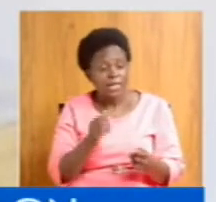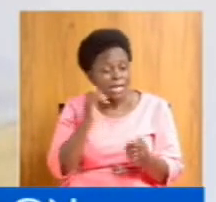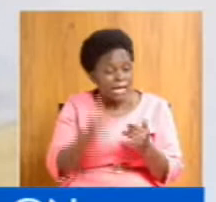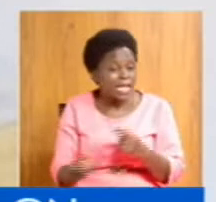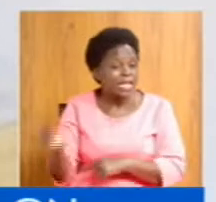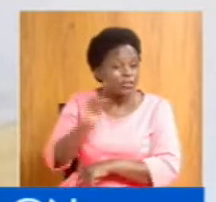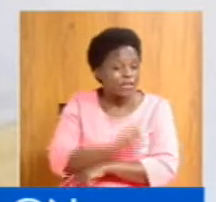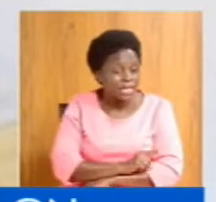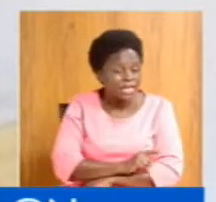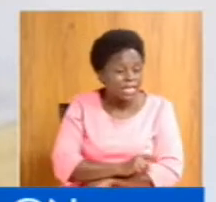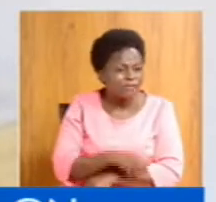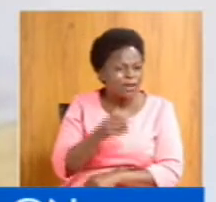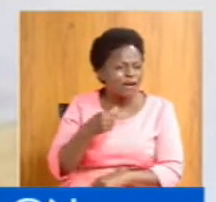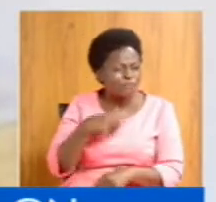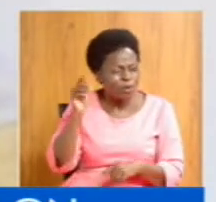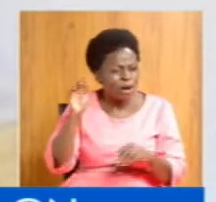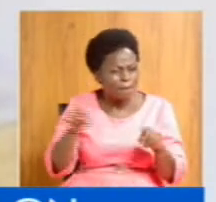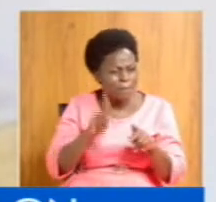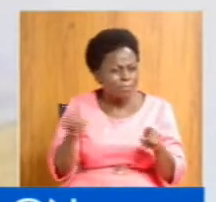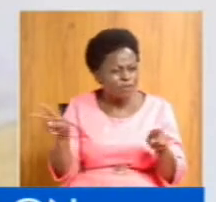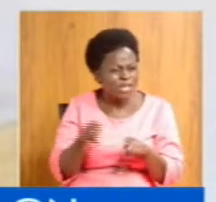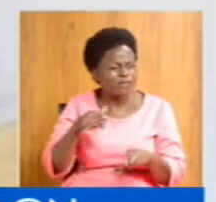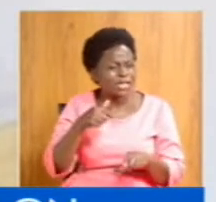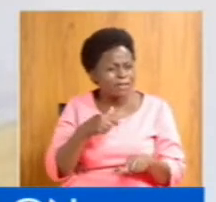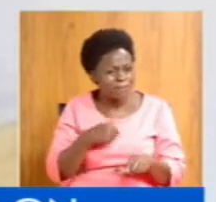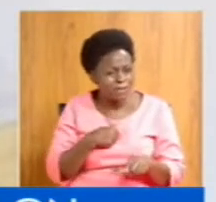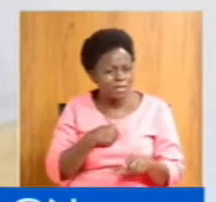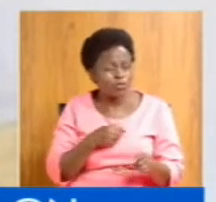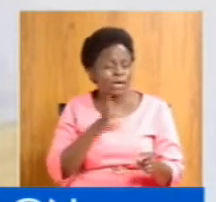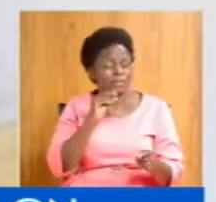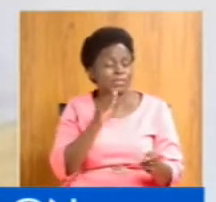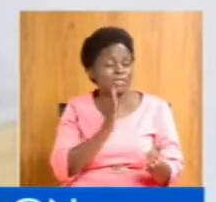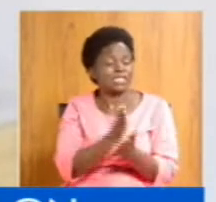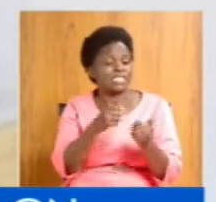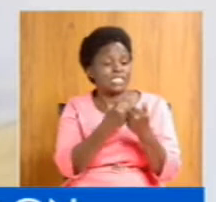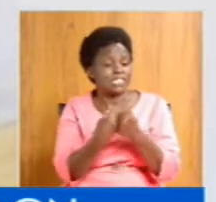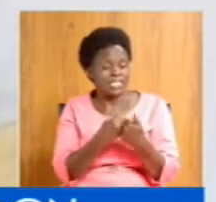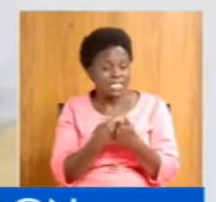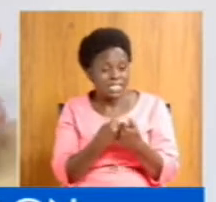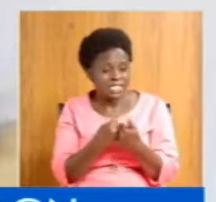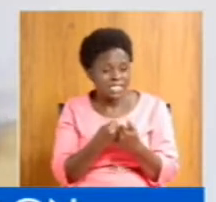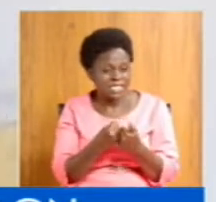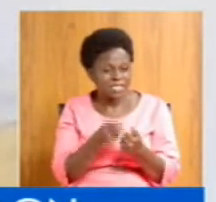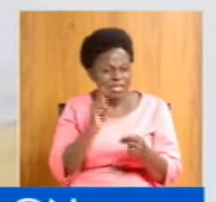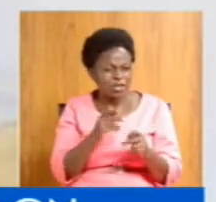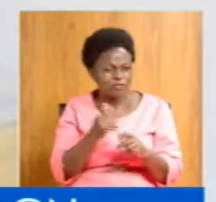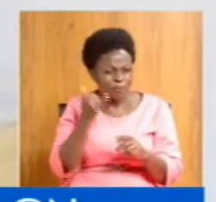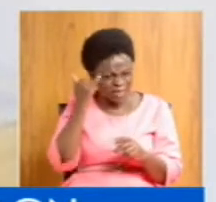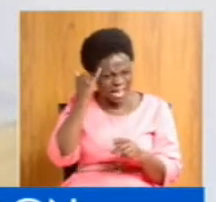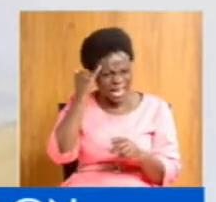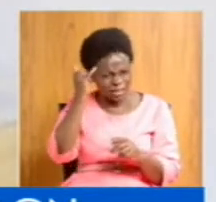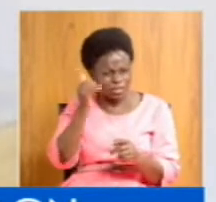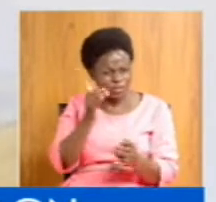at the end of the day, if we have more Kayingas who will be legalists, the challenge is to go away from being idealists, to be